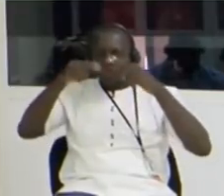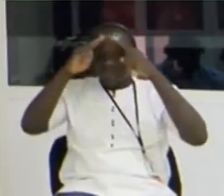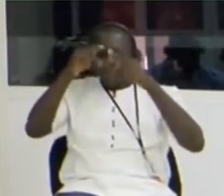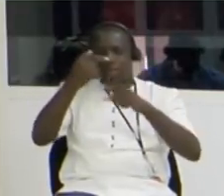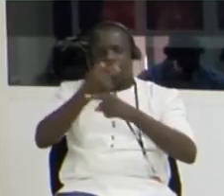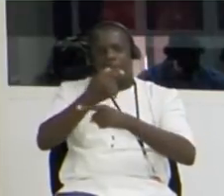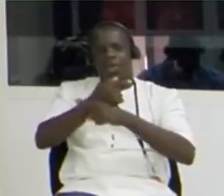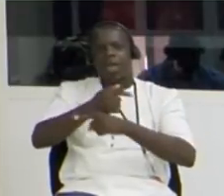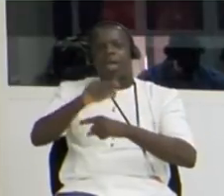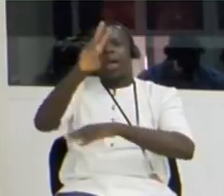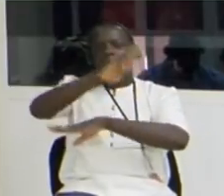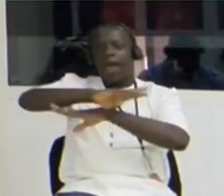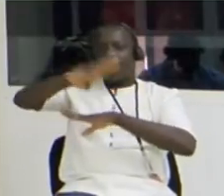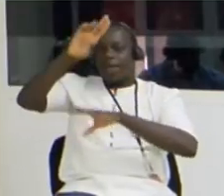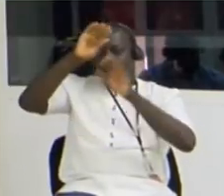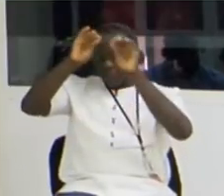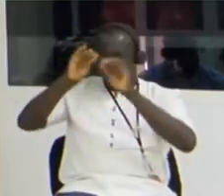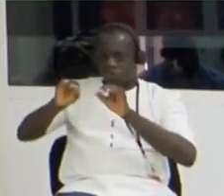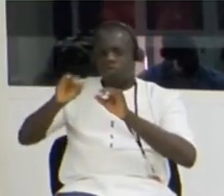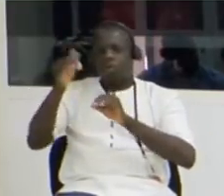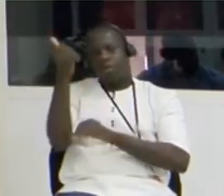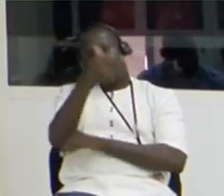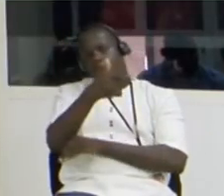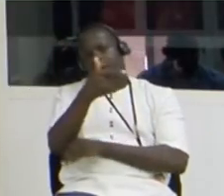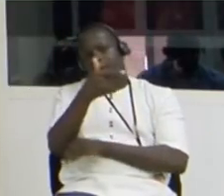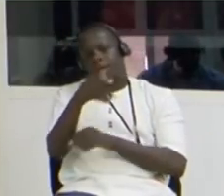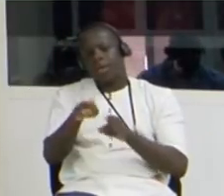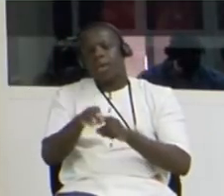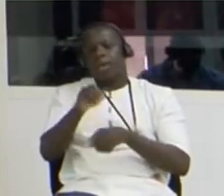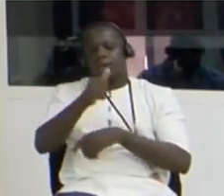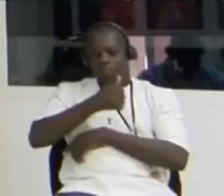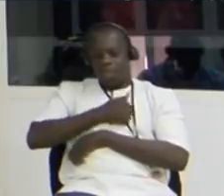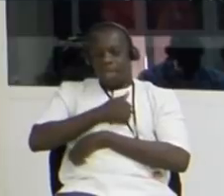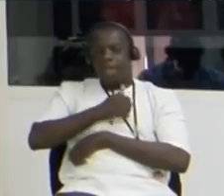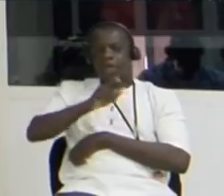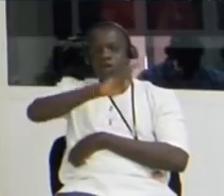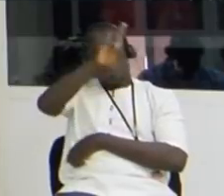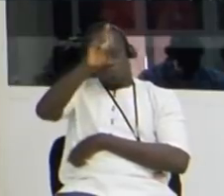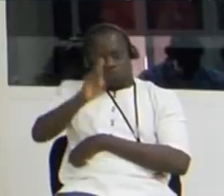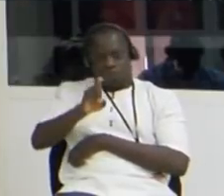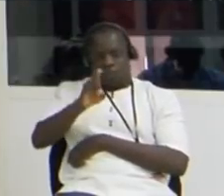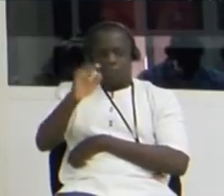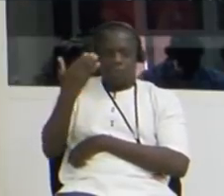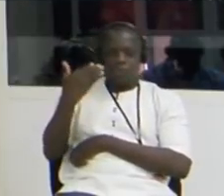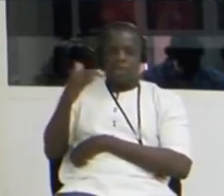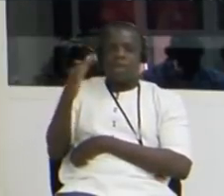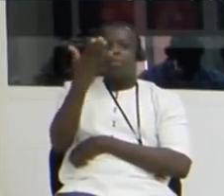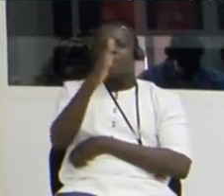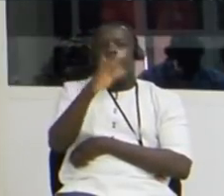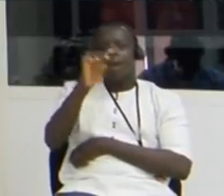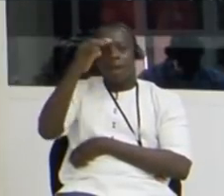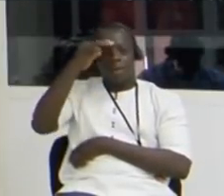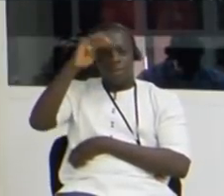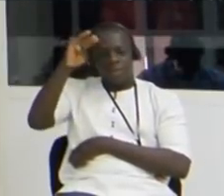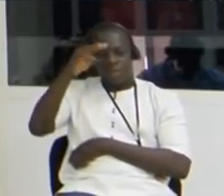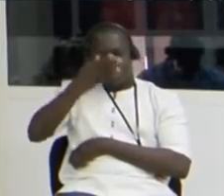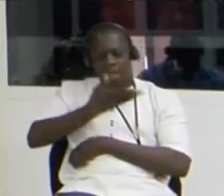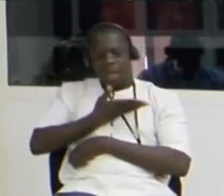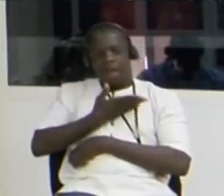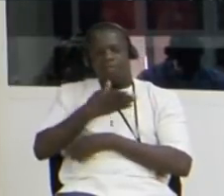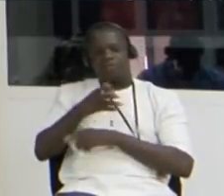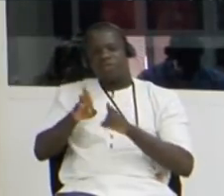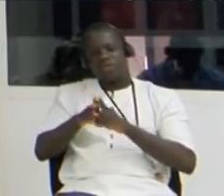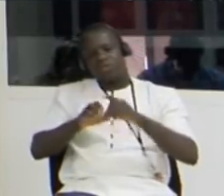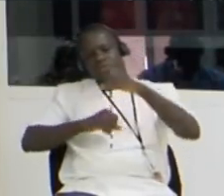and Technology for tertiary. My question was whether or not the ministry had cause to